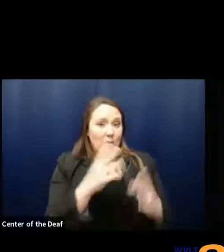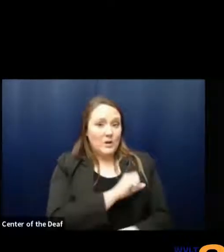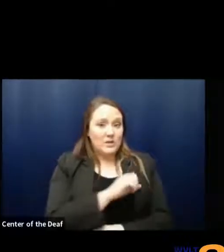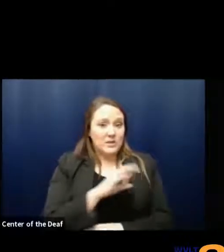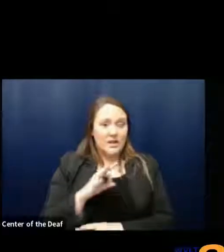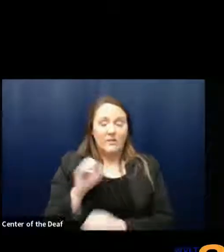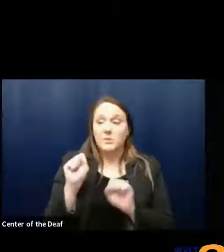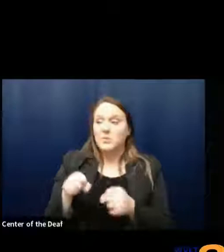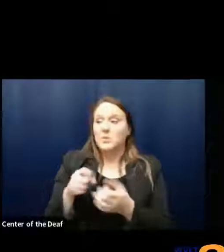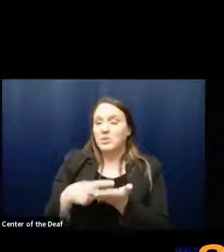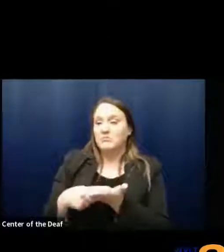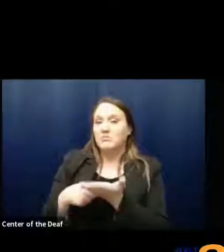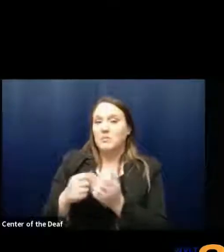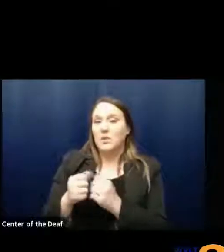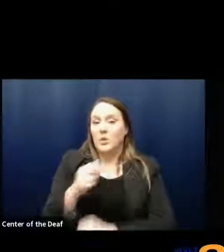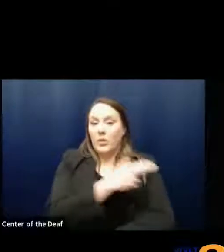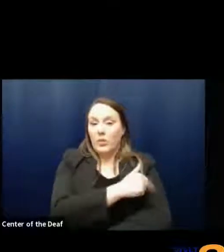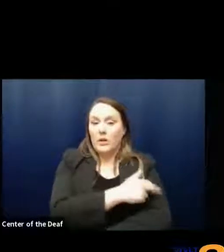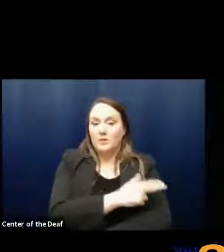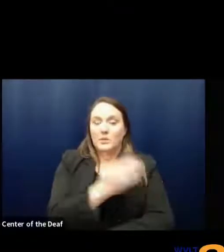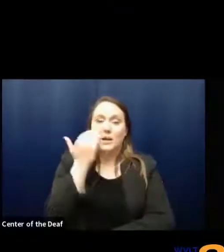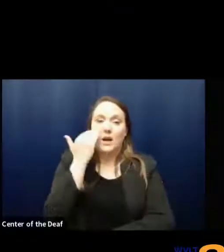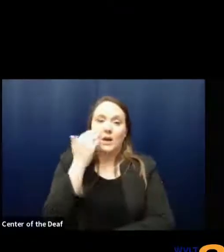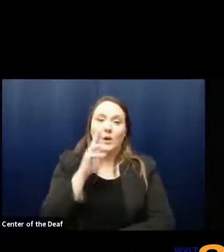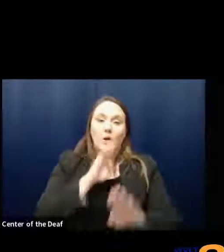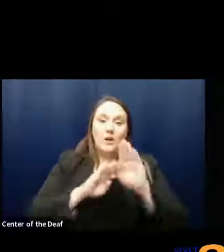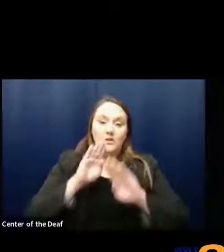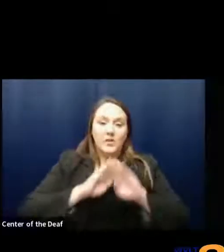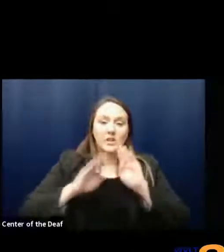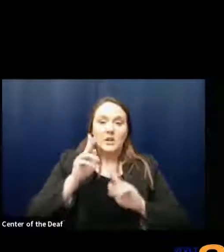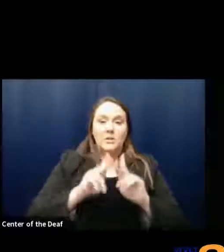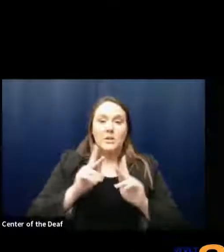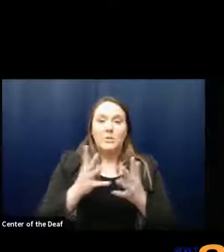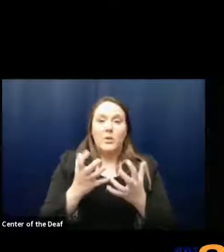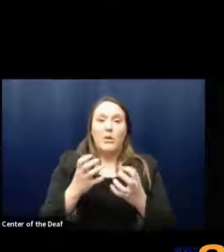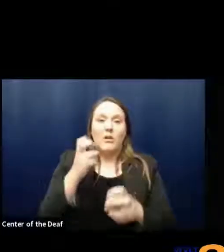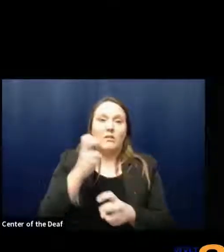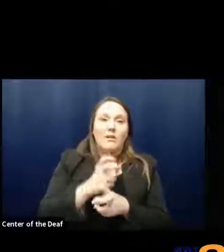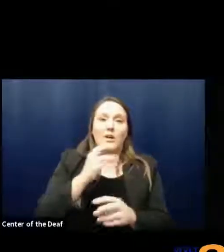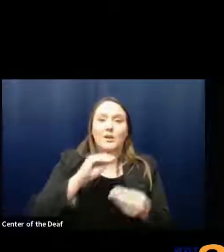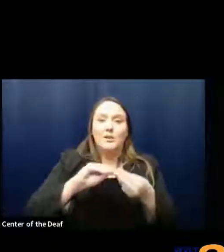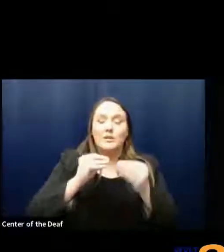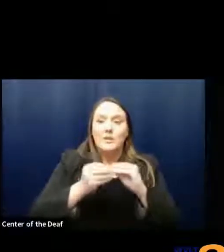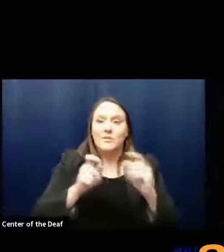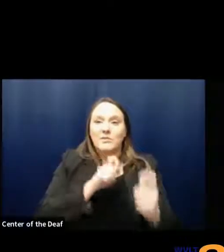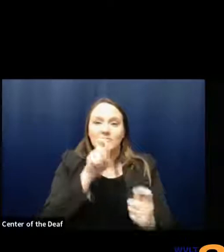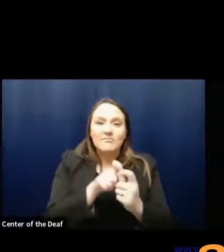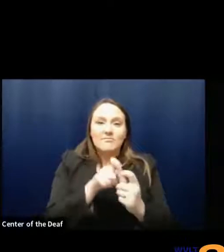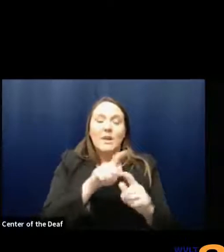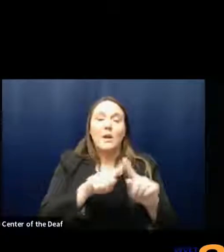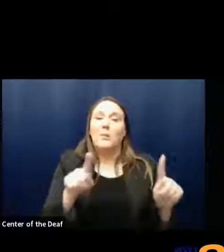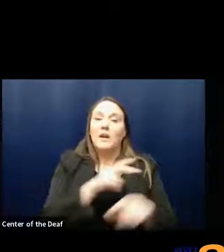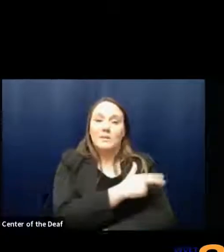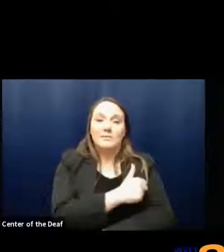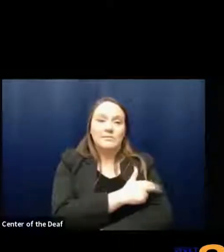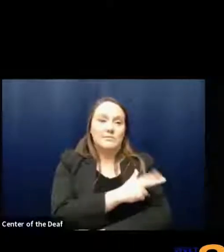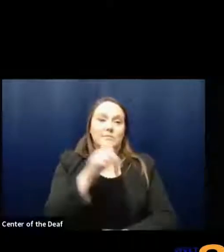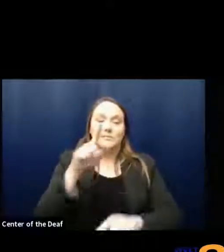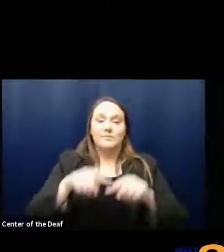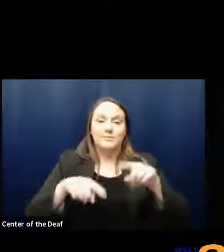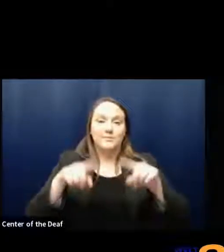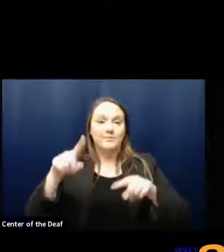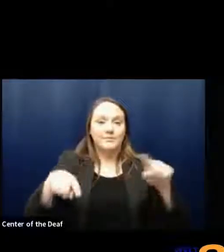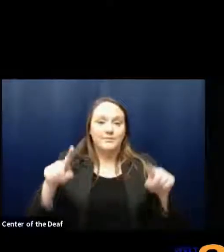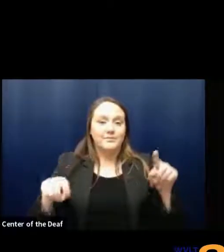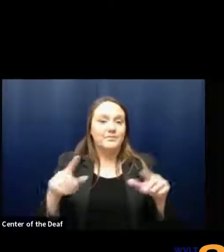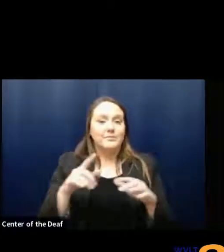but and I know this is frustrating because people want hard numbers for all of these things, but the hospital variability,